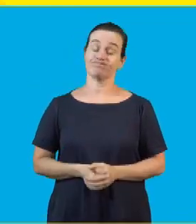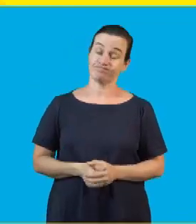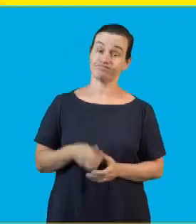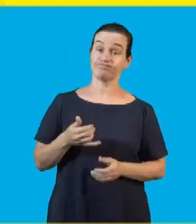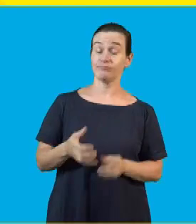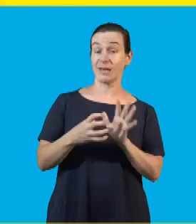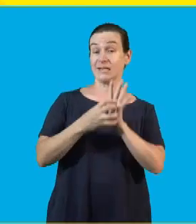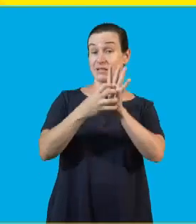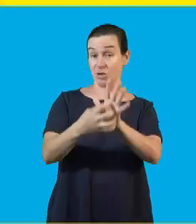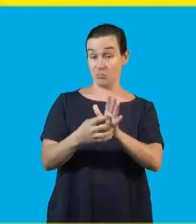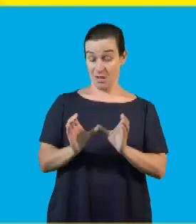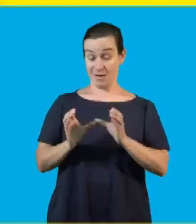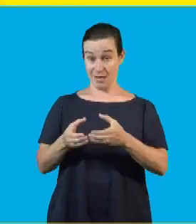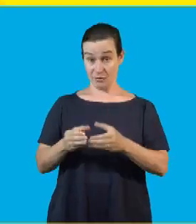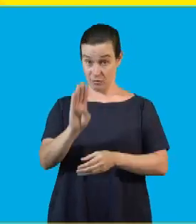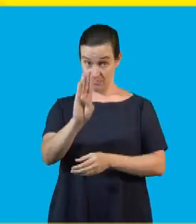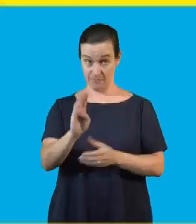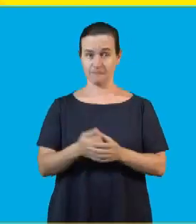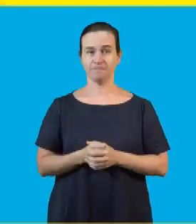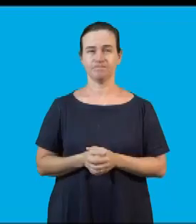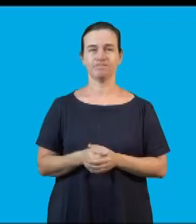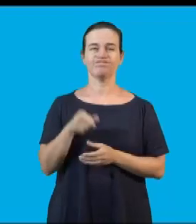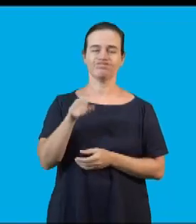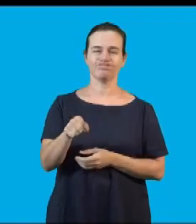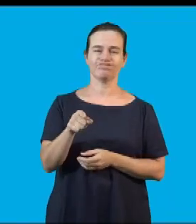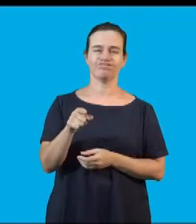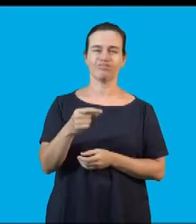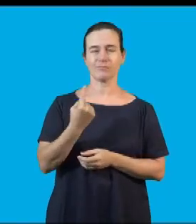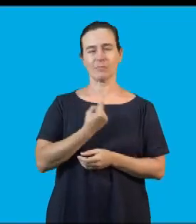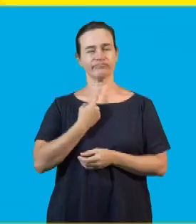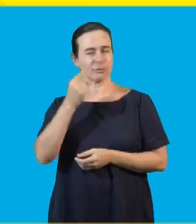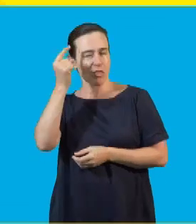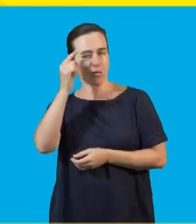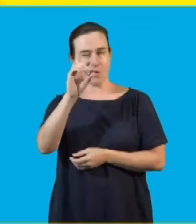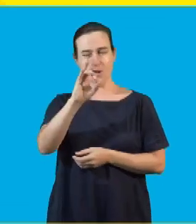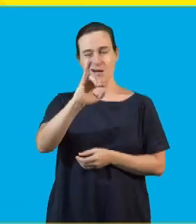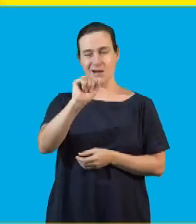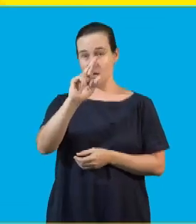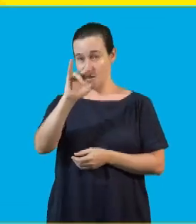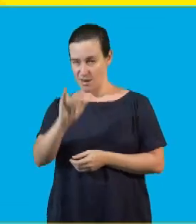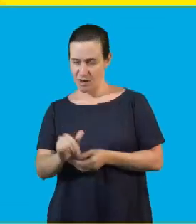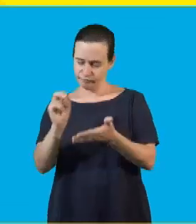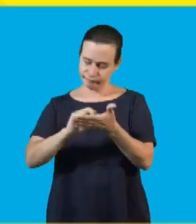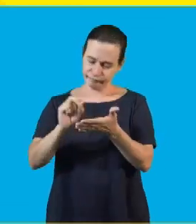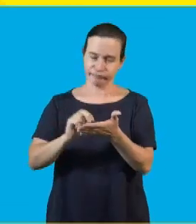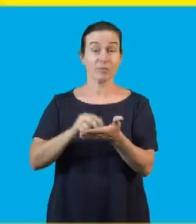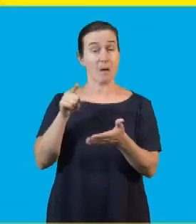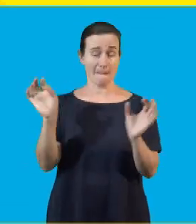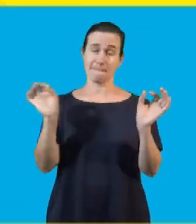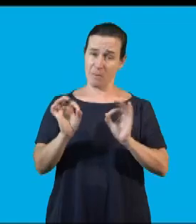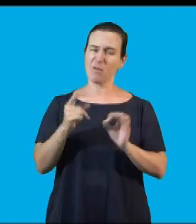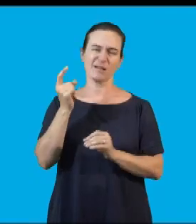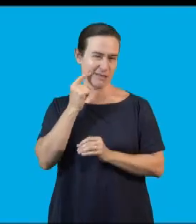Let's look at an example from category B, diary entries. These are very popular and very easy to